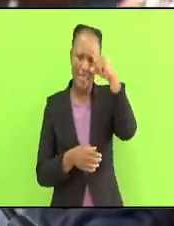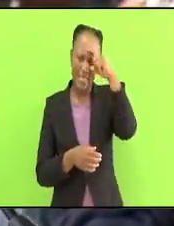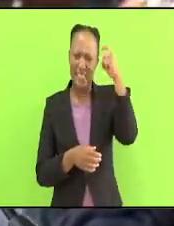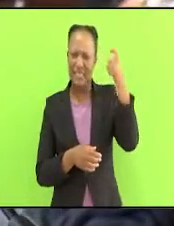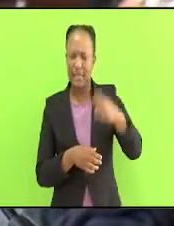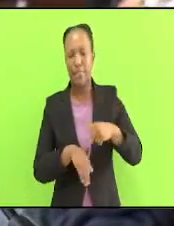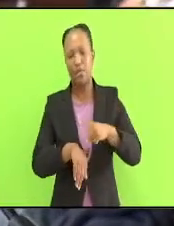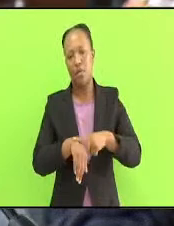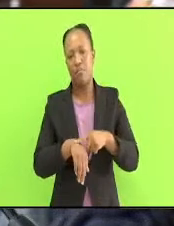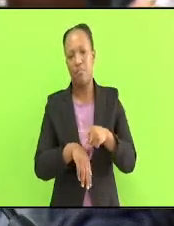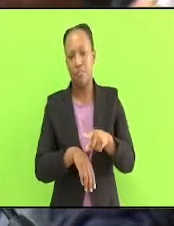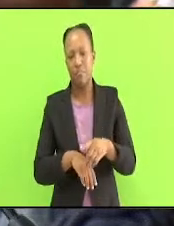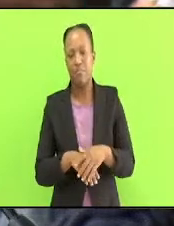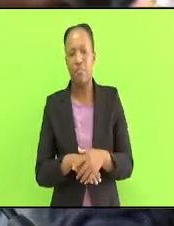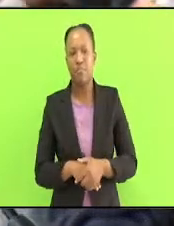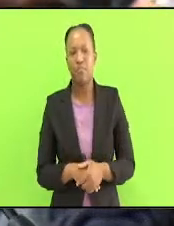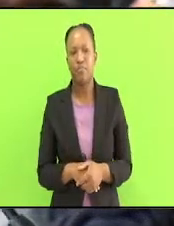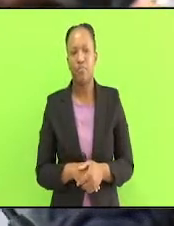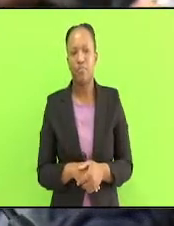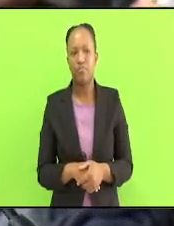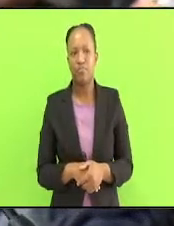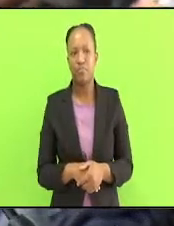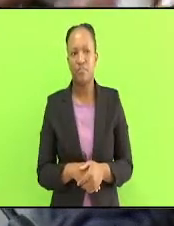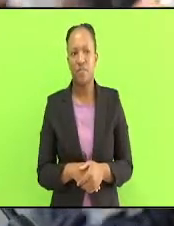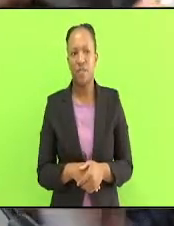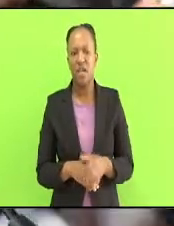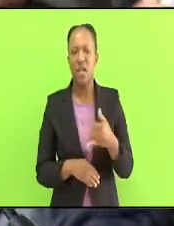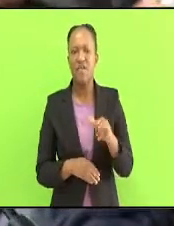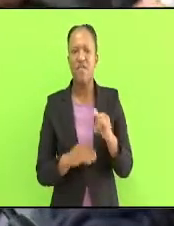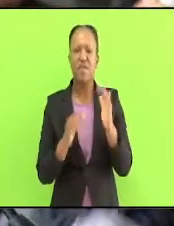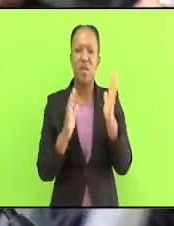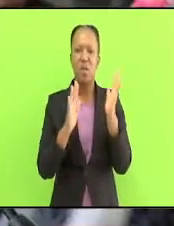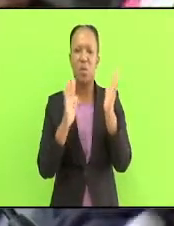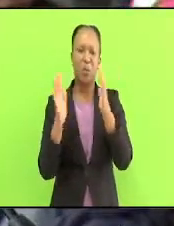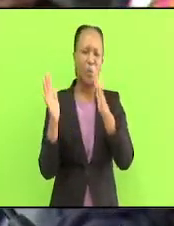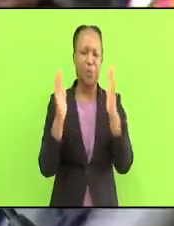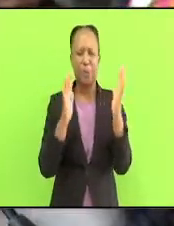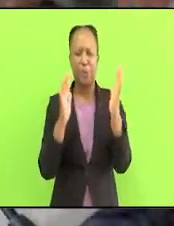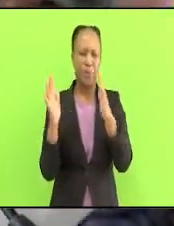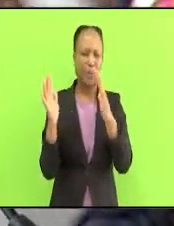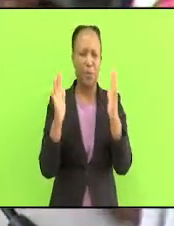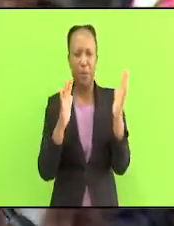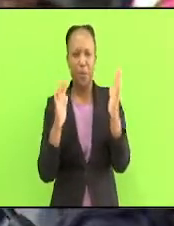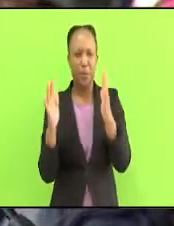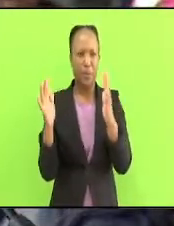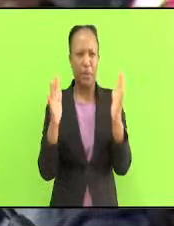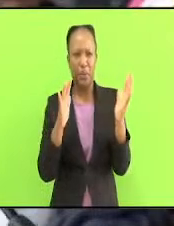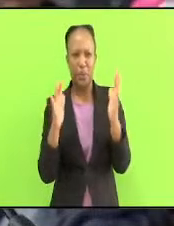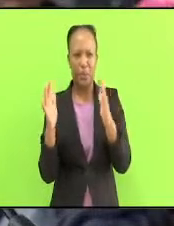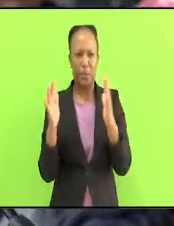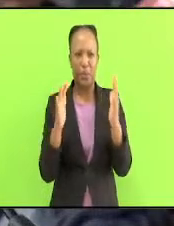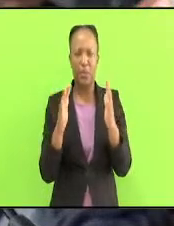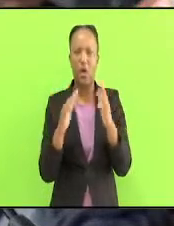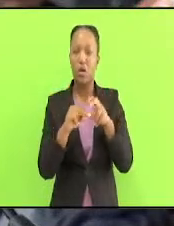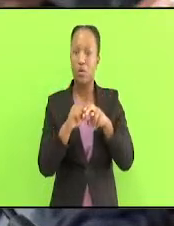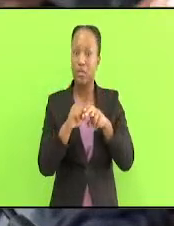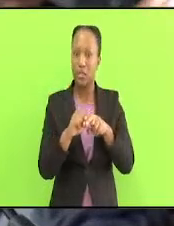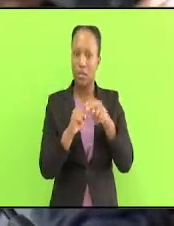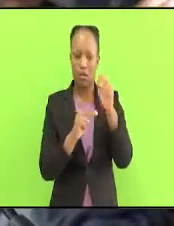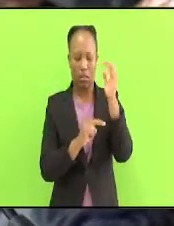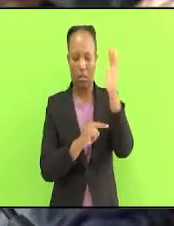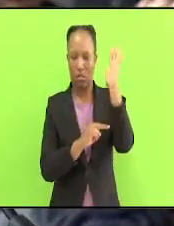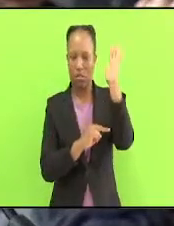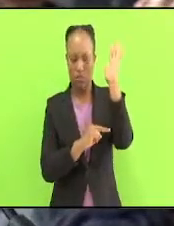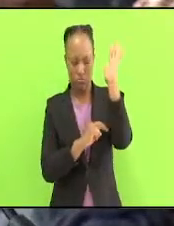is very hot, Ha phefonyana e ka tsoga o tla utlwa ha o le ka tlase ga setlhare o tla utlwa moyanyana o le o monate o le.